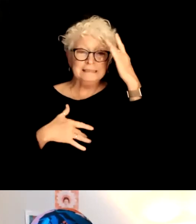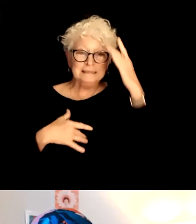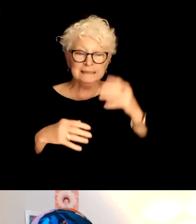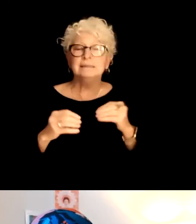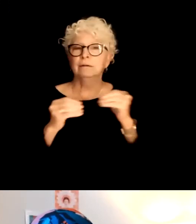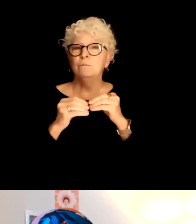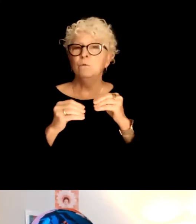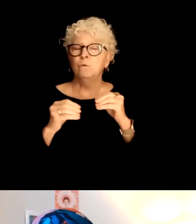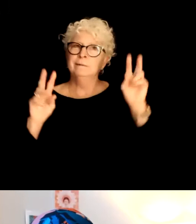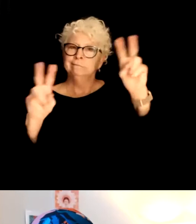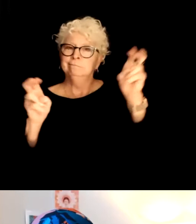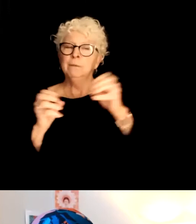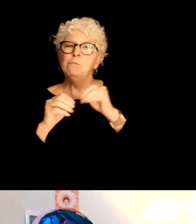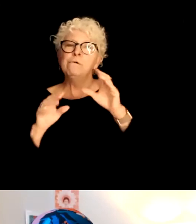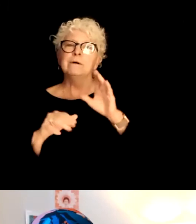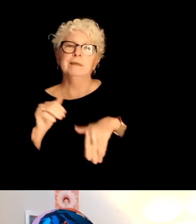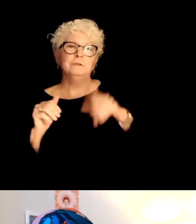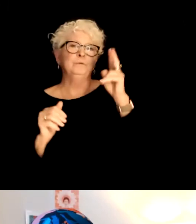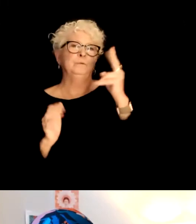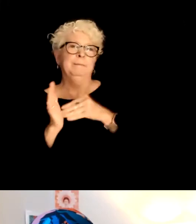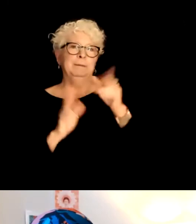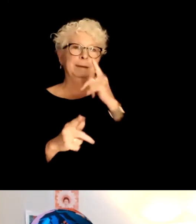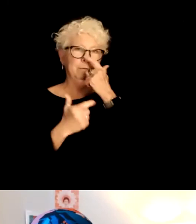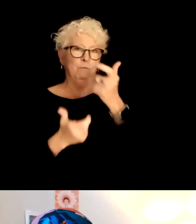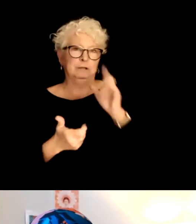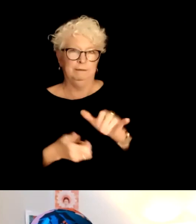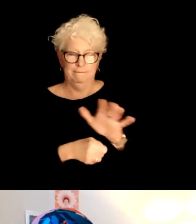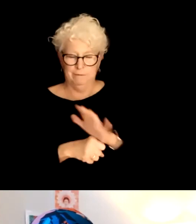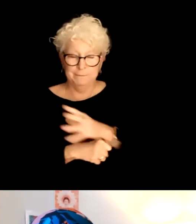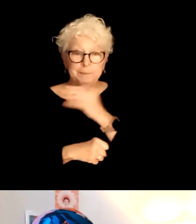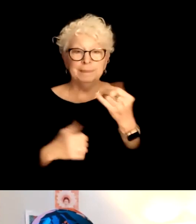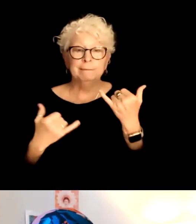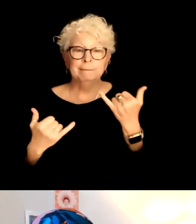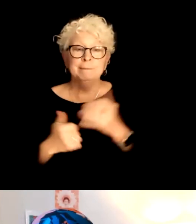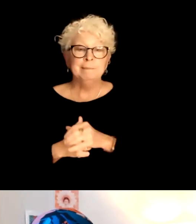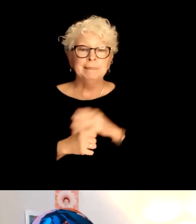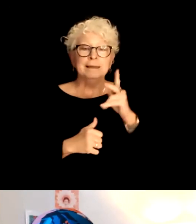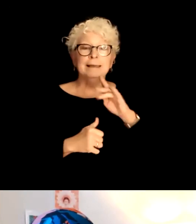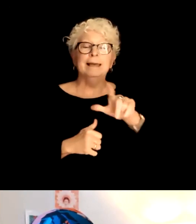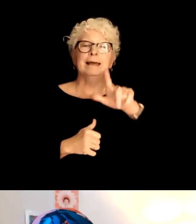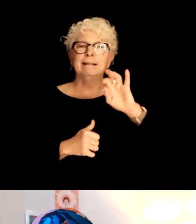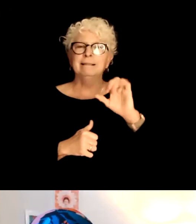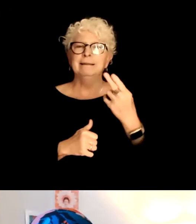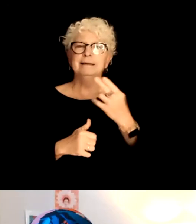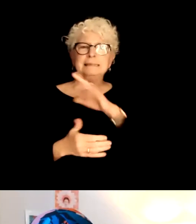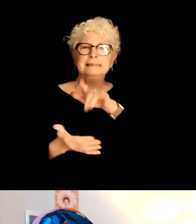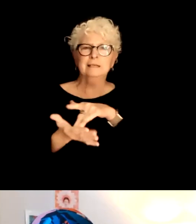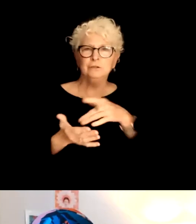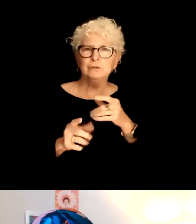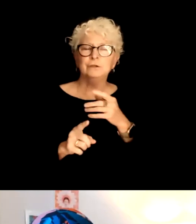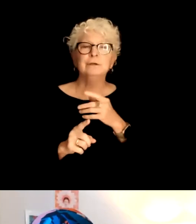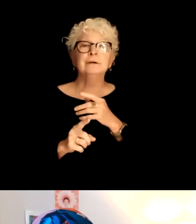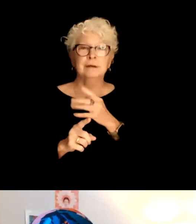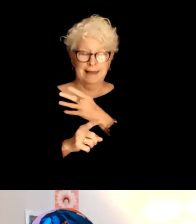views. Unrest was awarded a special jury prize at the Paley Center for Media's Doc Pitch competition and was supported